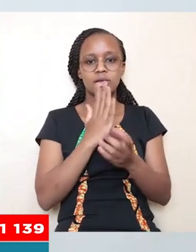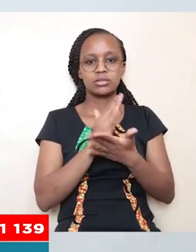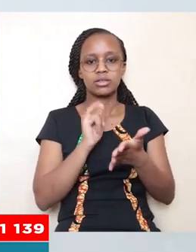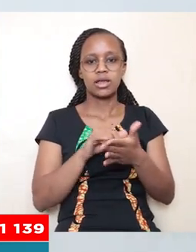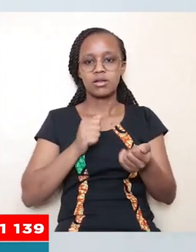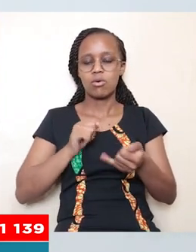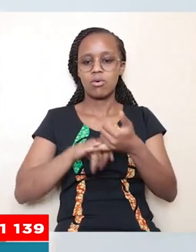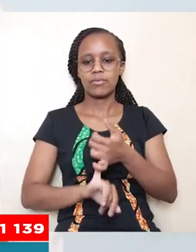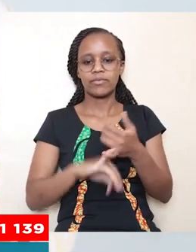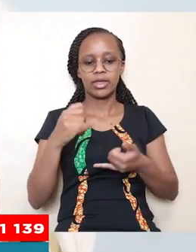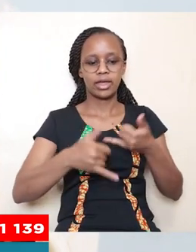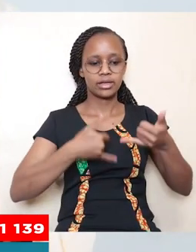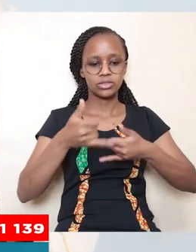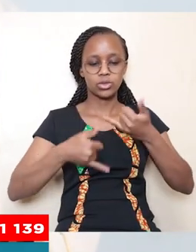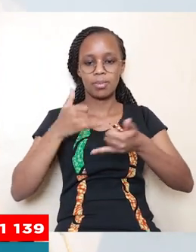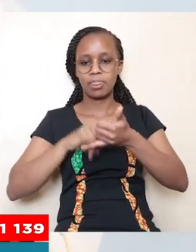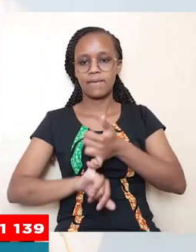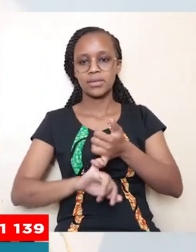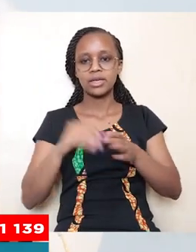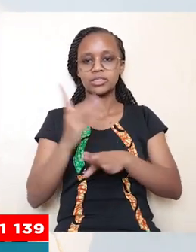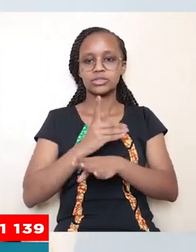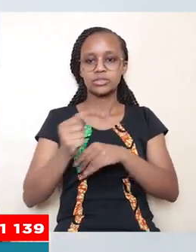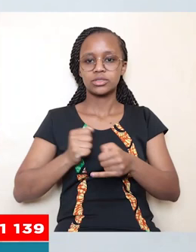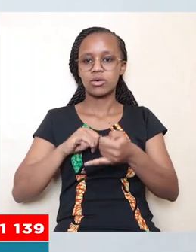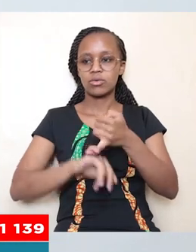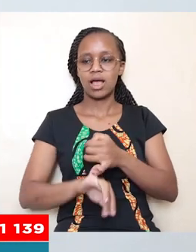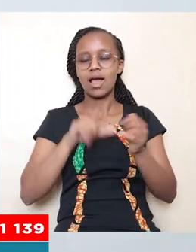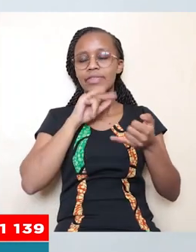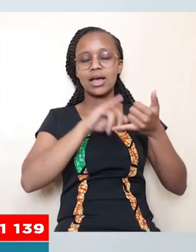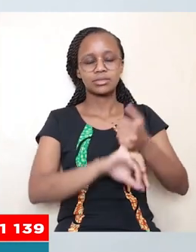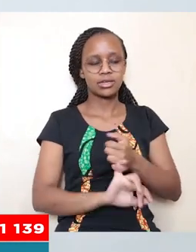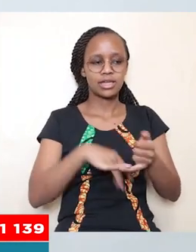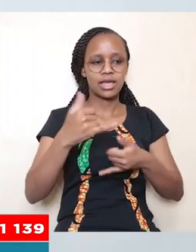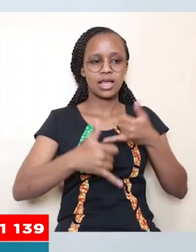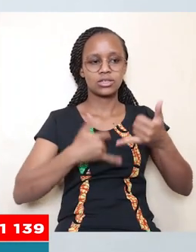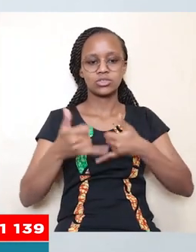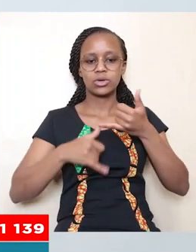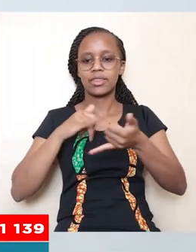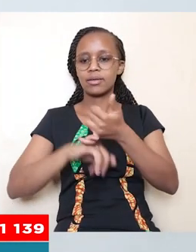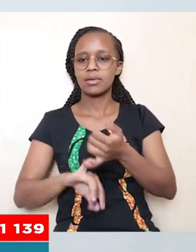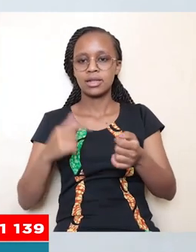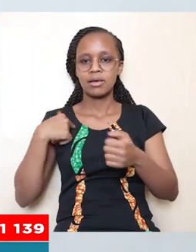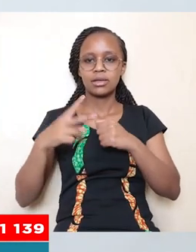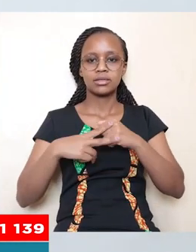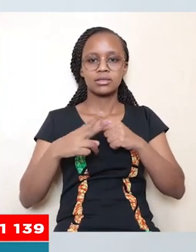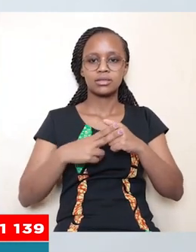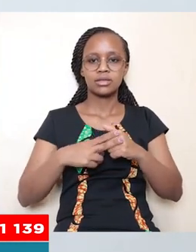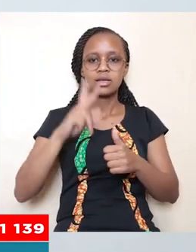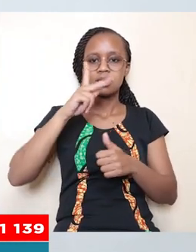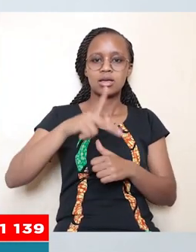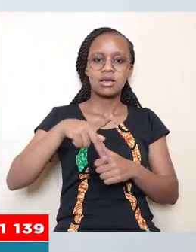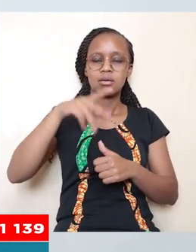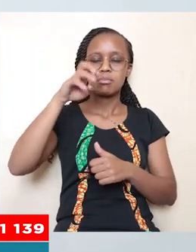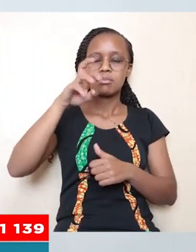that the wife is enjoying the marriage, and the duty of a wife to make sure that the husband again enjoys that marriage. Number 7 is performance.